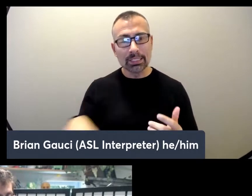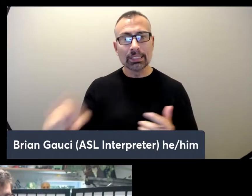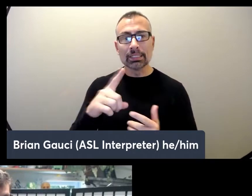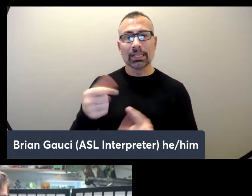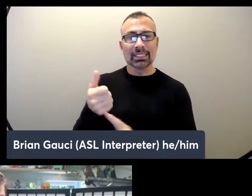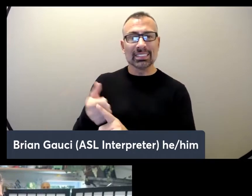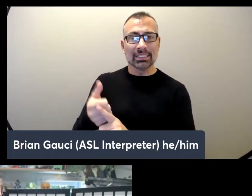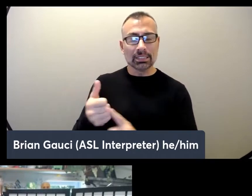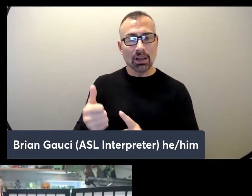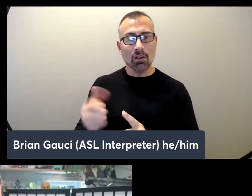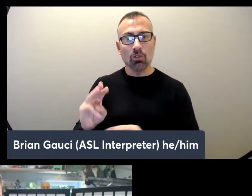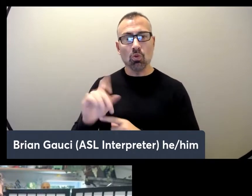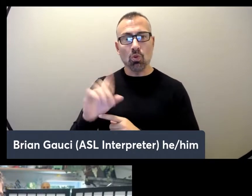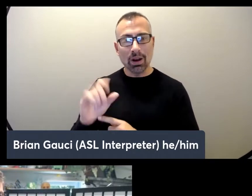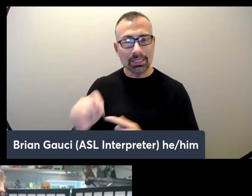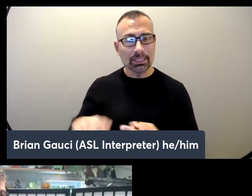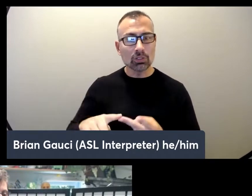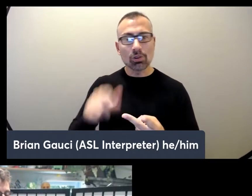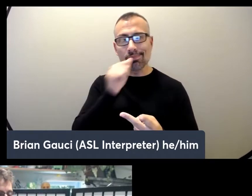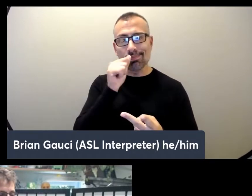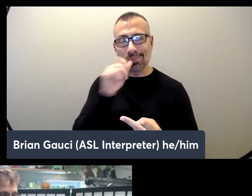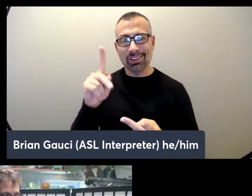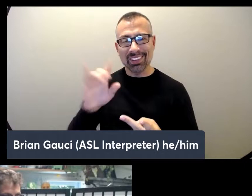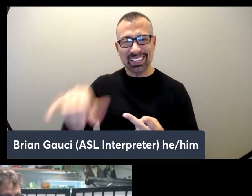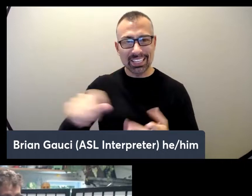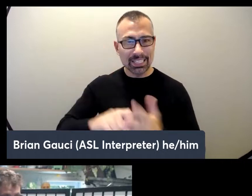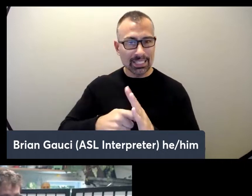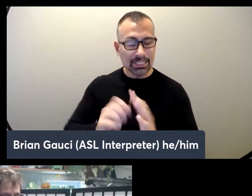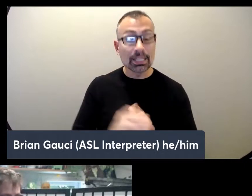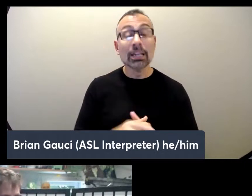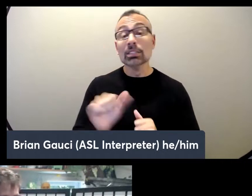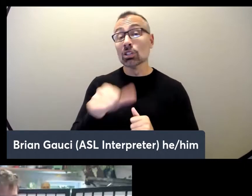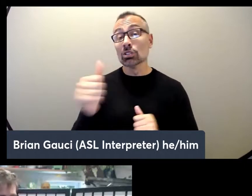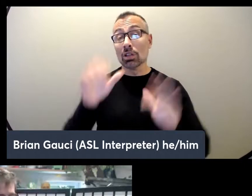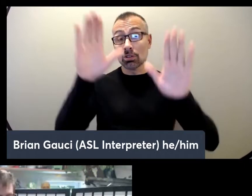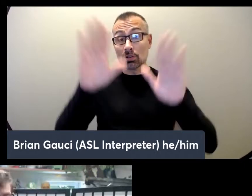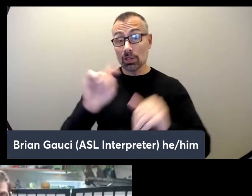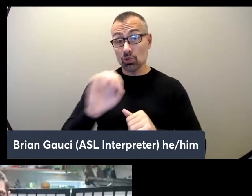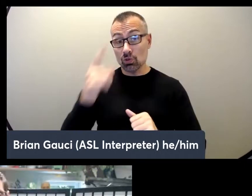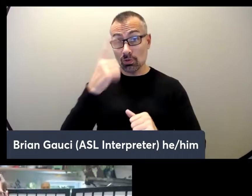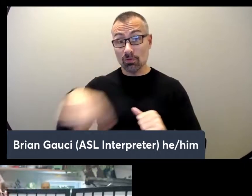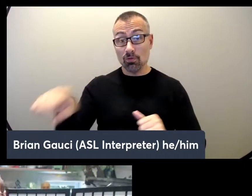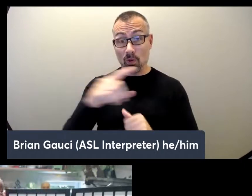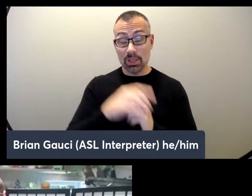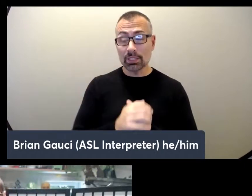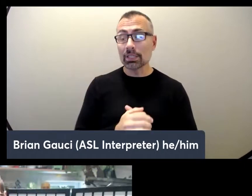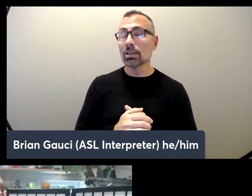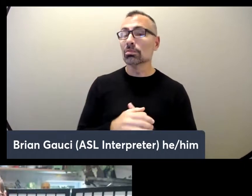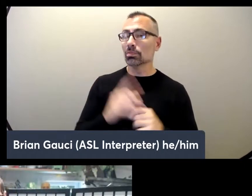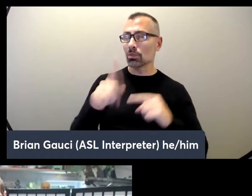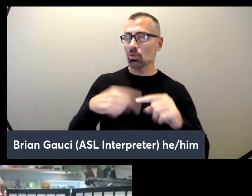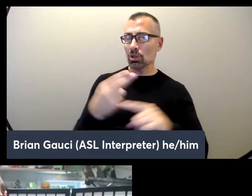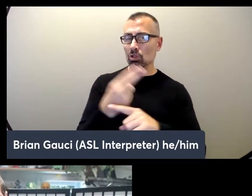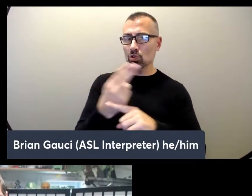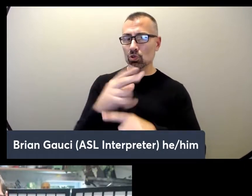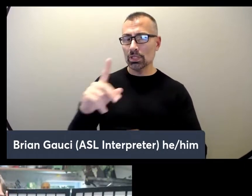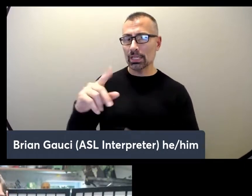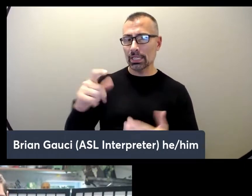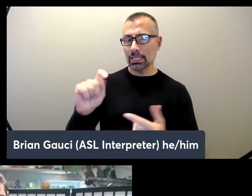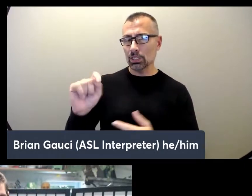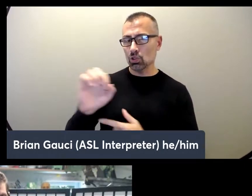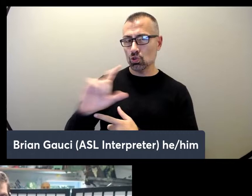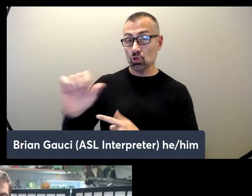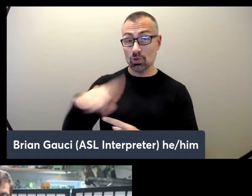private keys. Another great tool for doing authentication. And a lot of these tools, the great part is when you're using these partner tools is you're inheriting